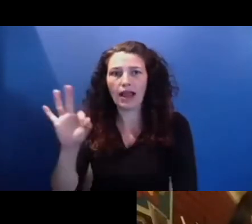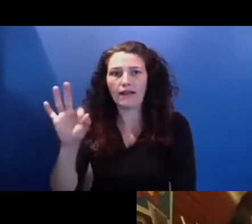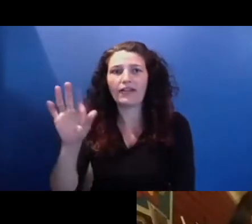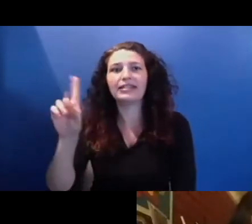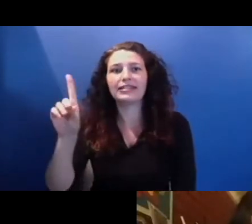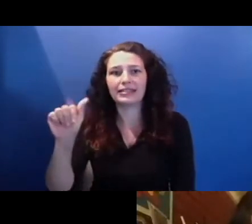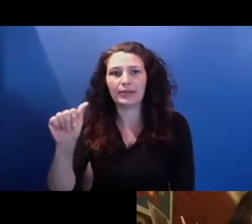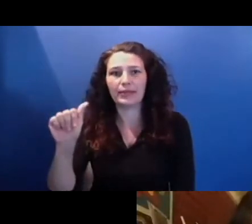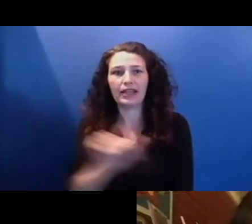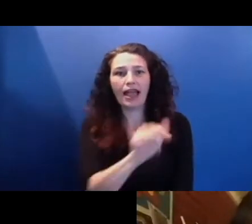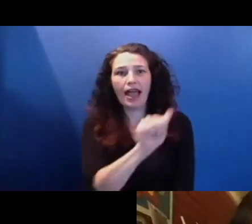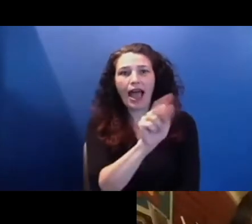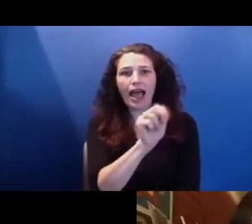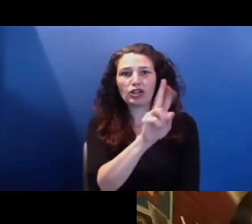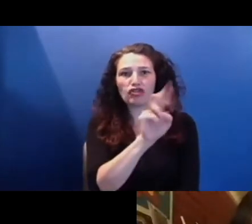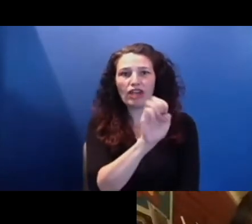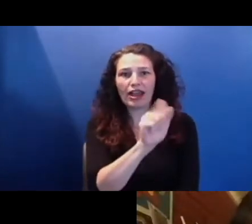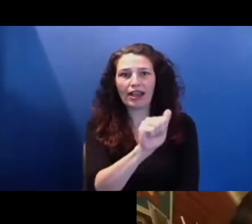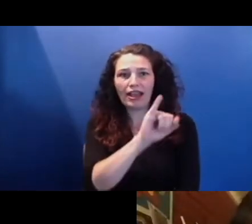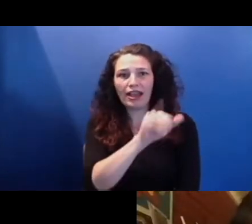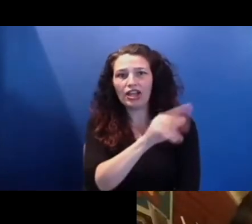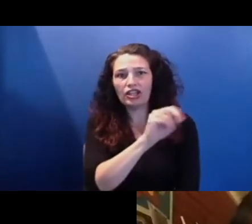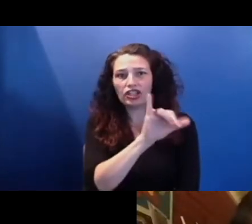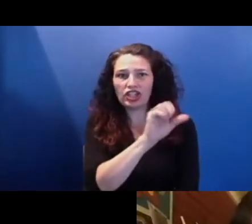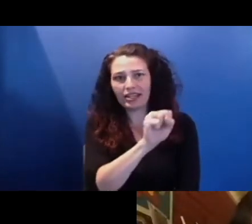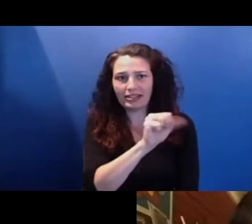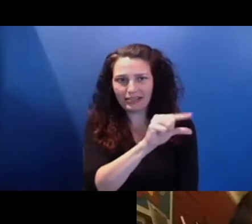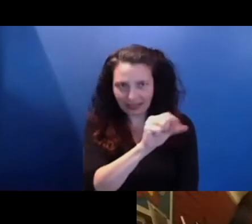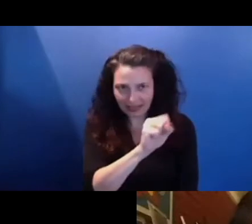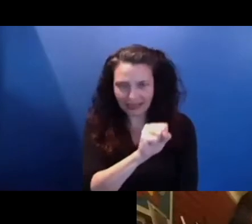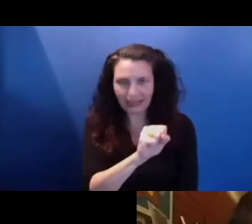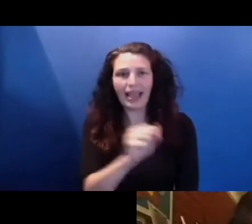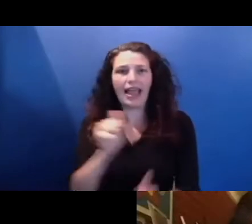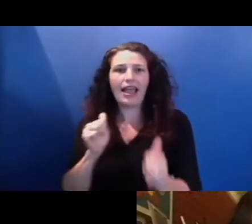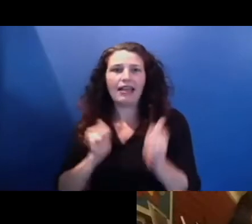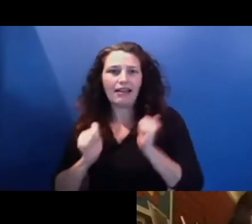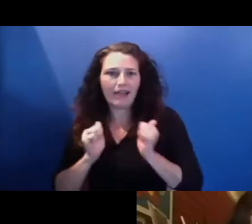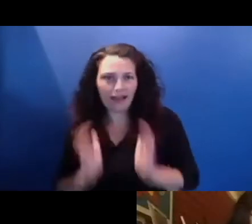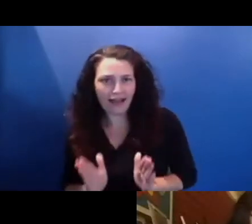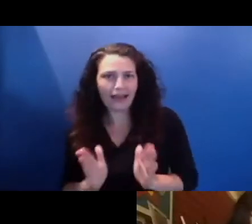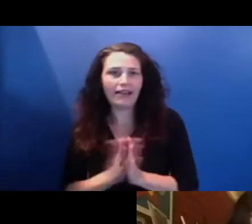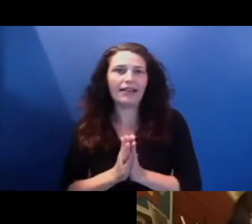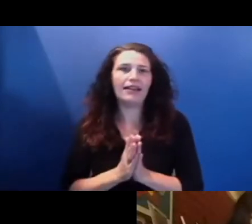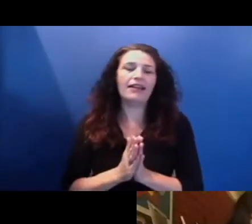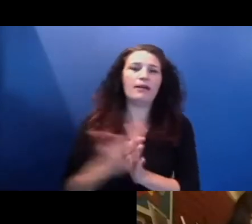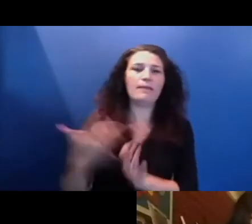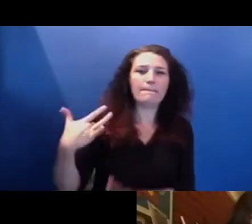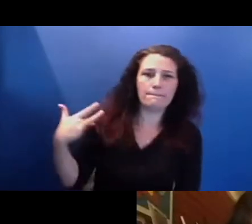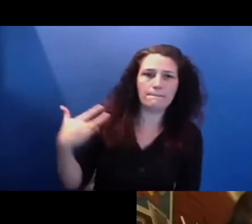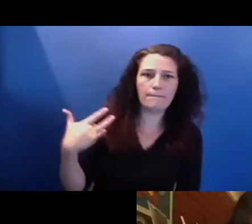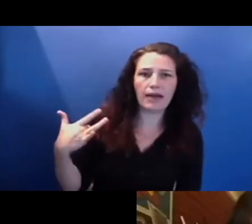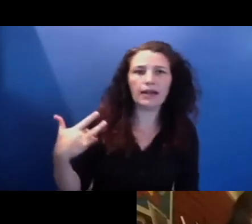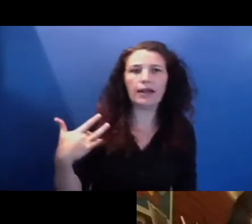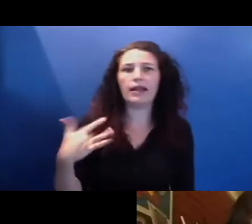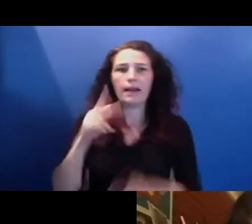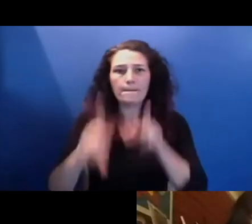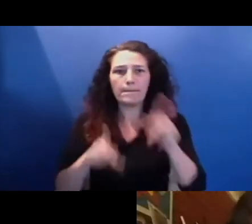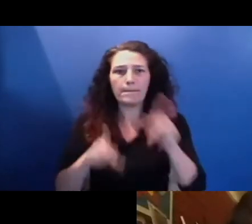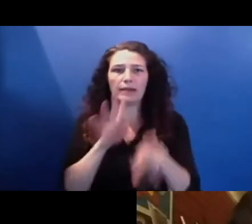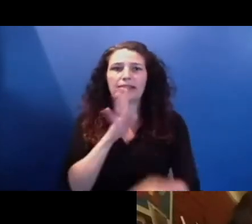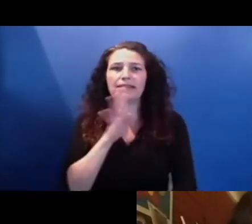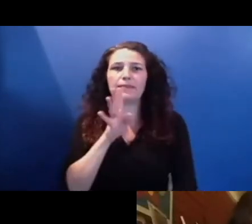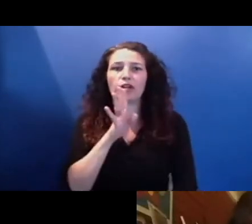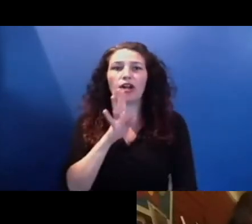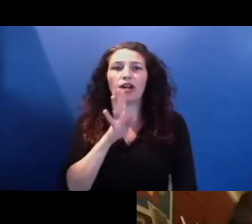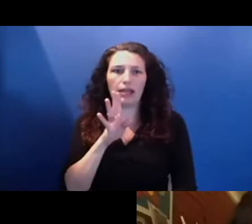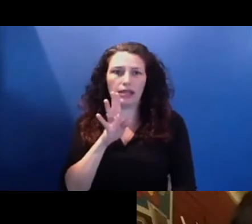Jennings, actress, model, public speaker, a commissioner of the Pasadena Disability